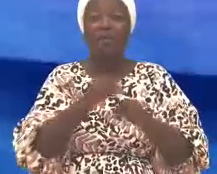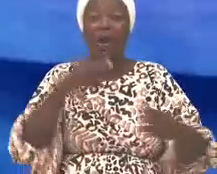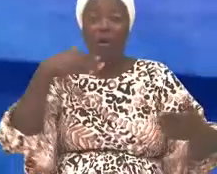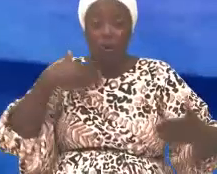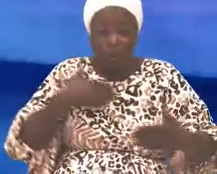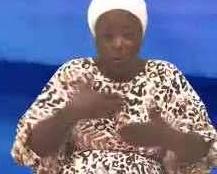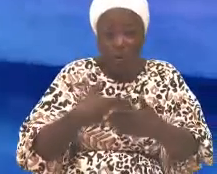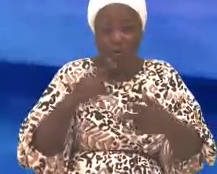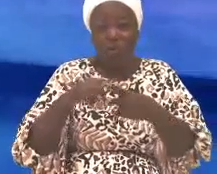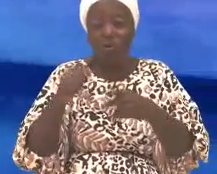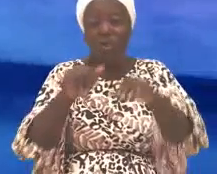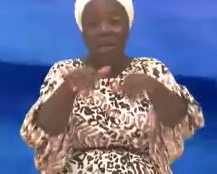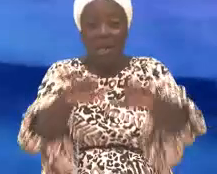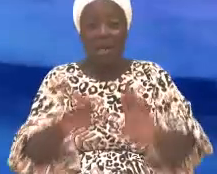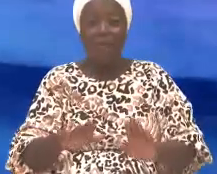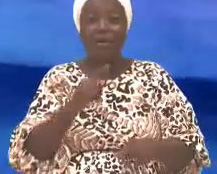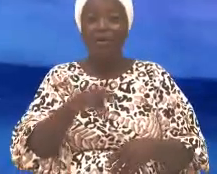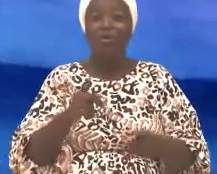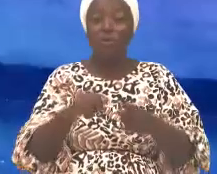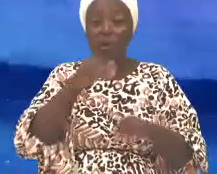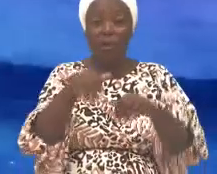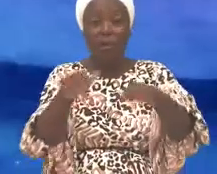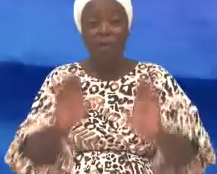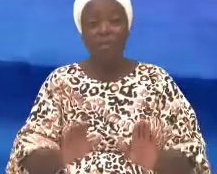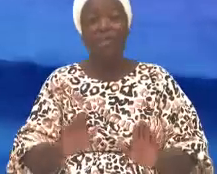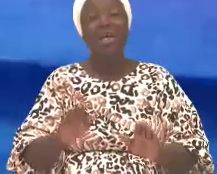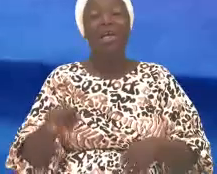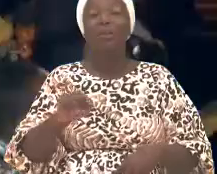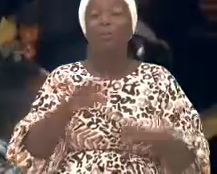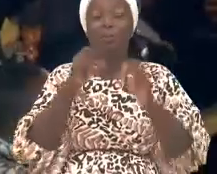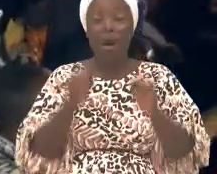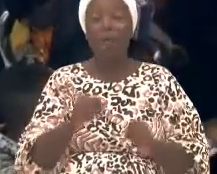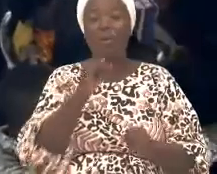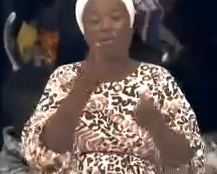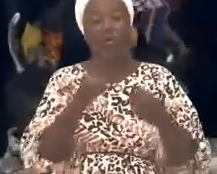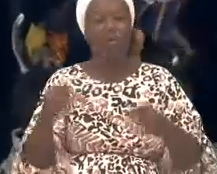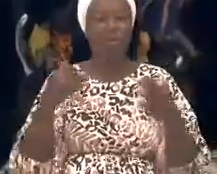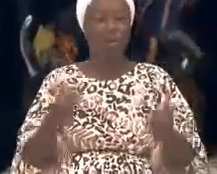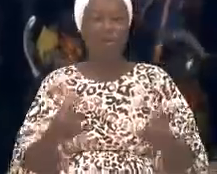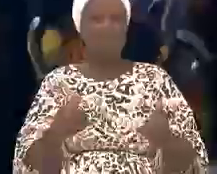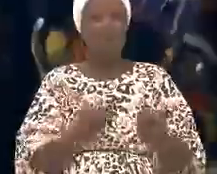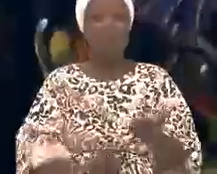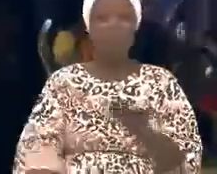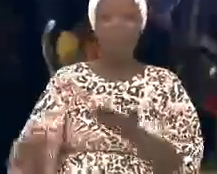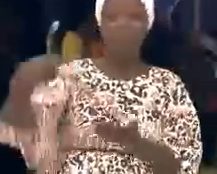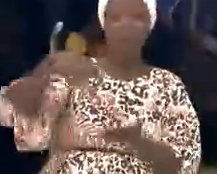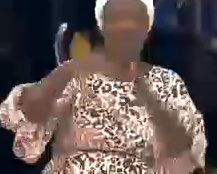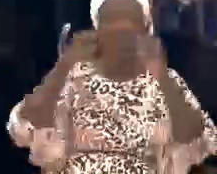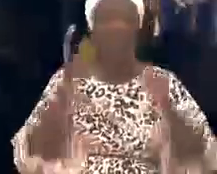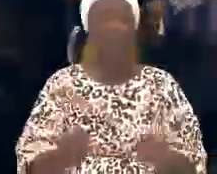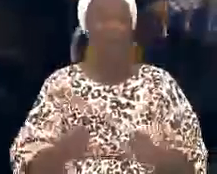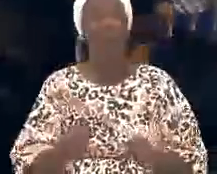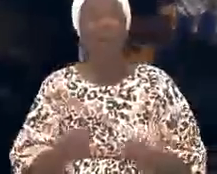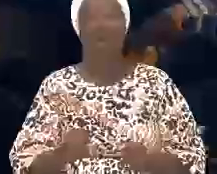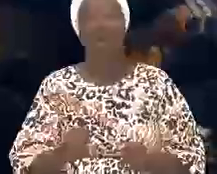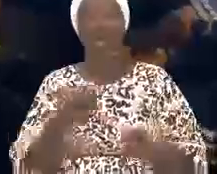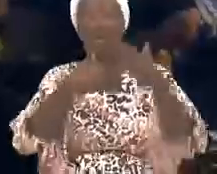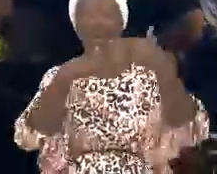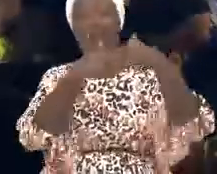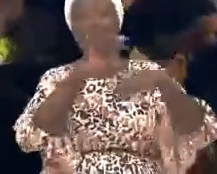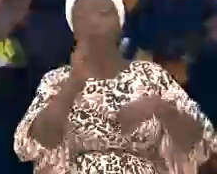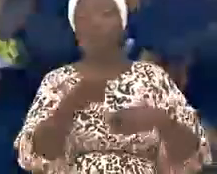you are near being buried, power is coming now. Resurrection power, heaven's